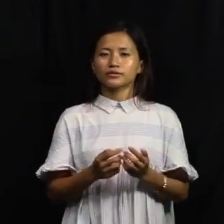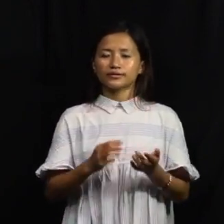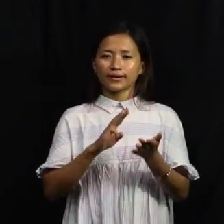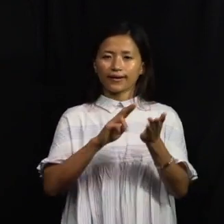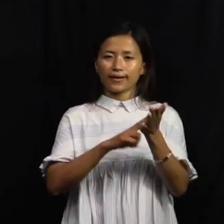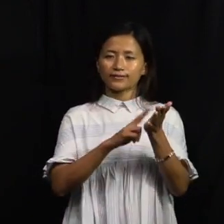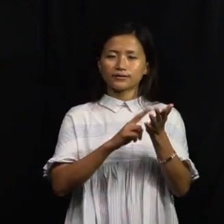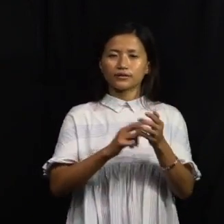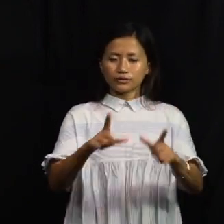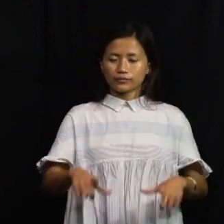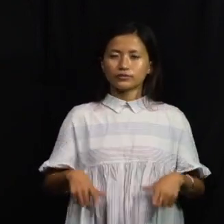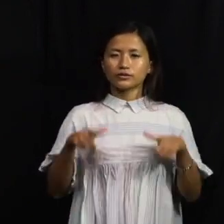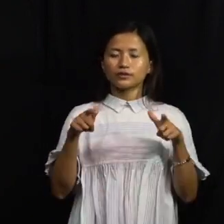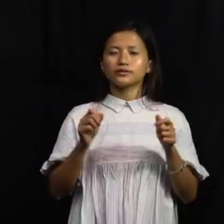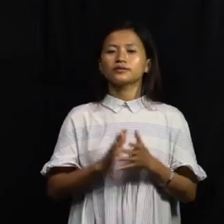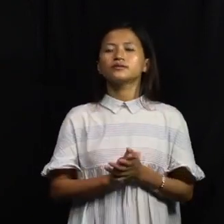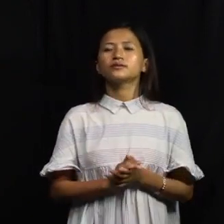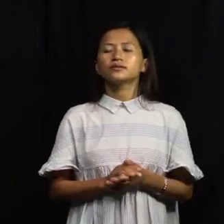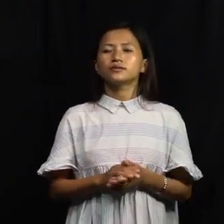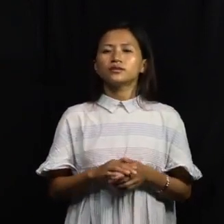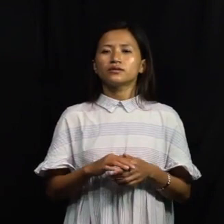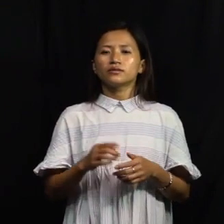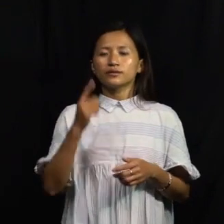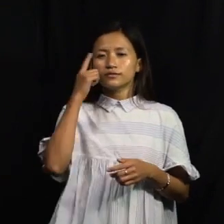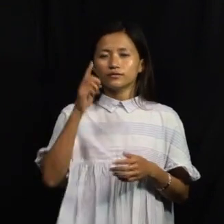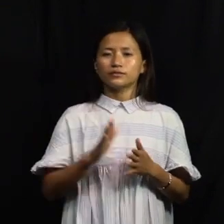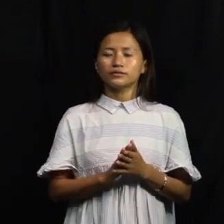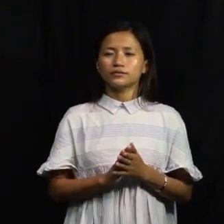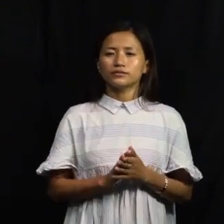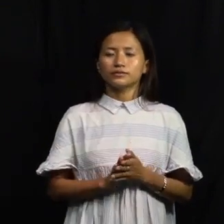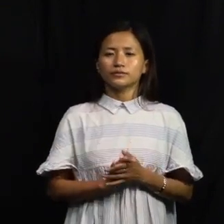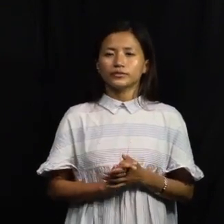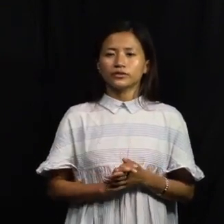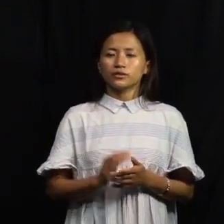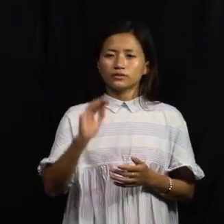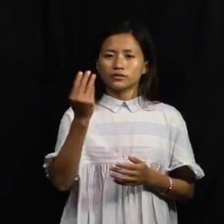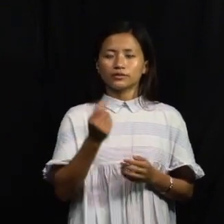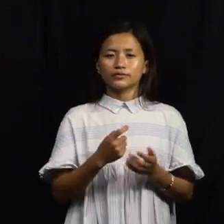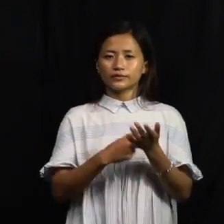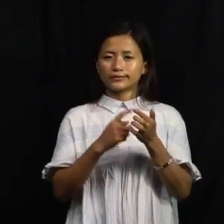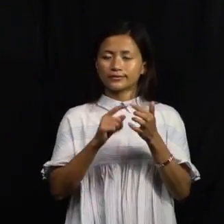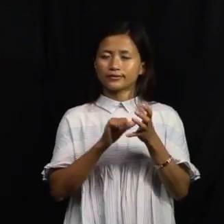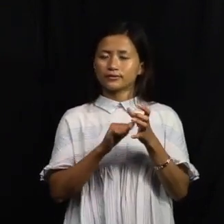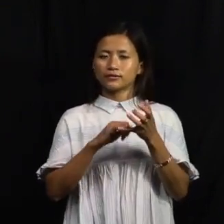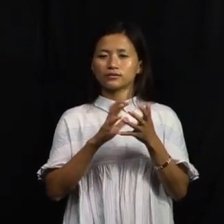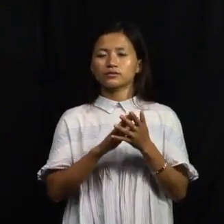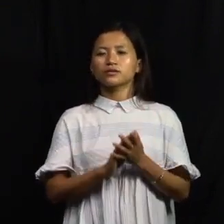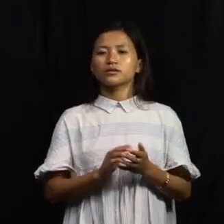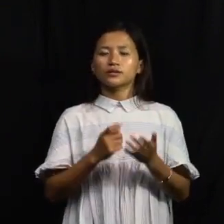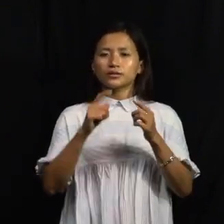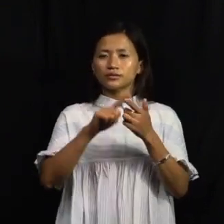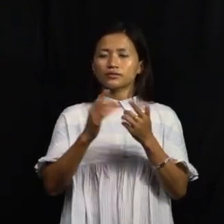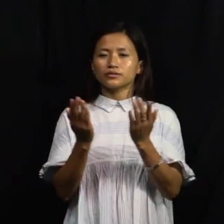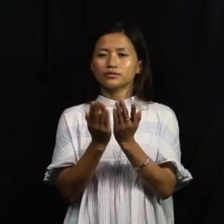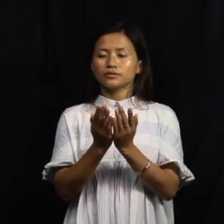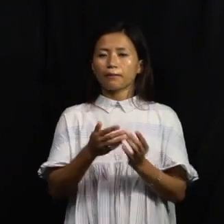life. So why is education a necessity for life? Some of the reasons can be education helps us to